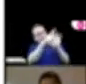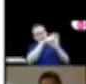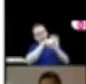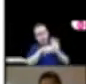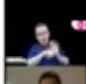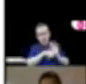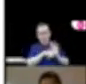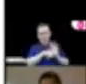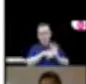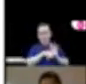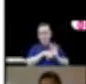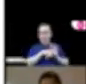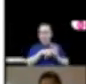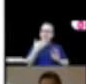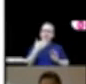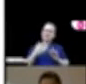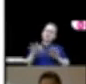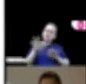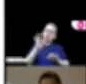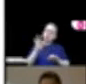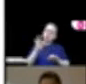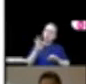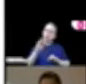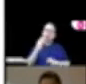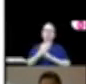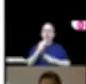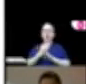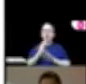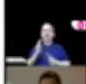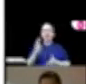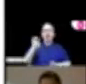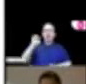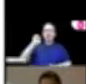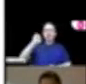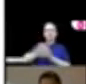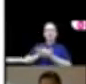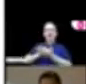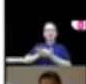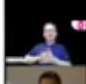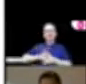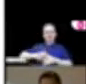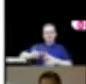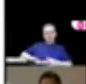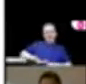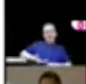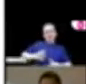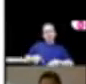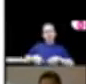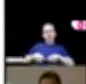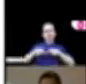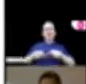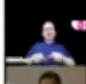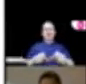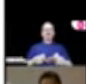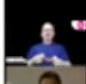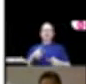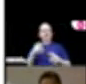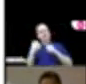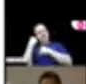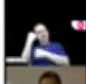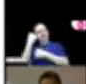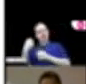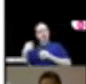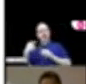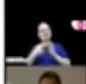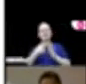I had to choose to work with Right to Remain, because they're fighting for asylum seekers, they're fighting for refugees. So if you go to